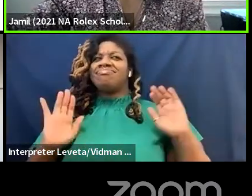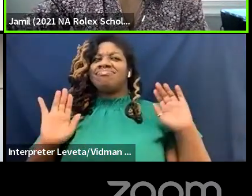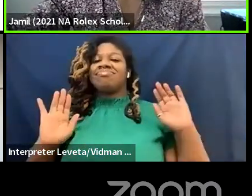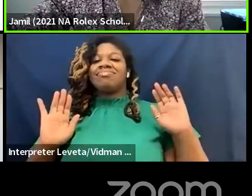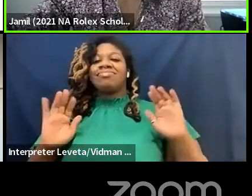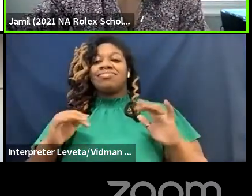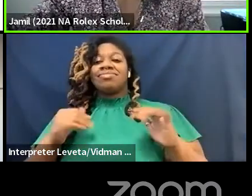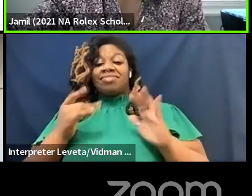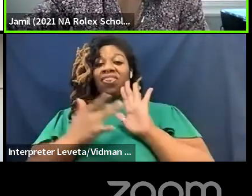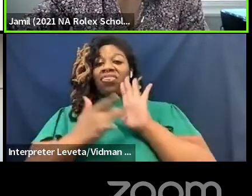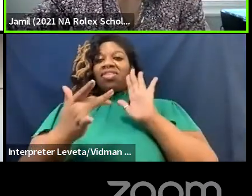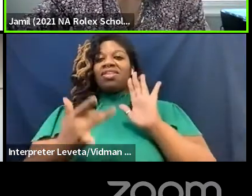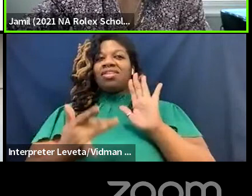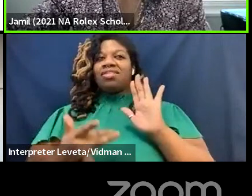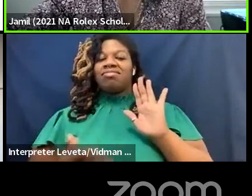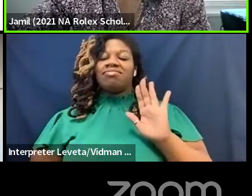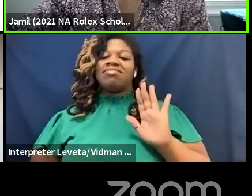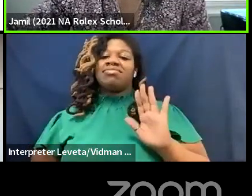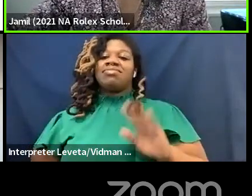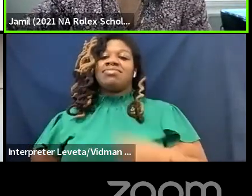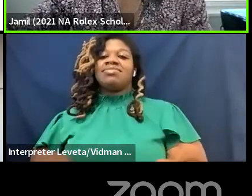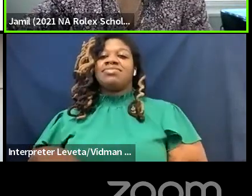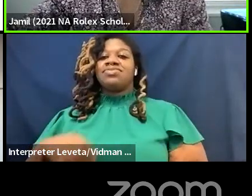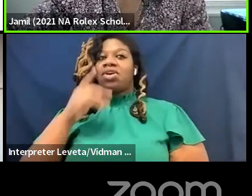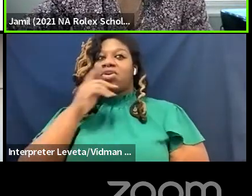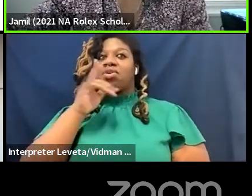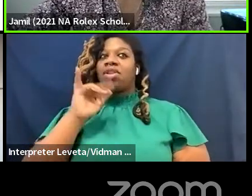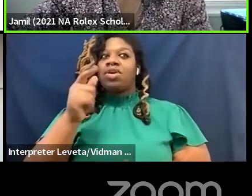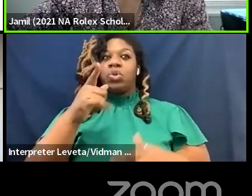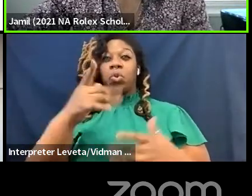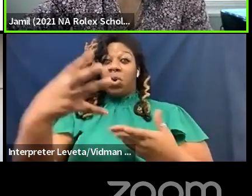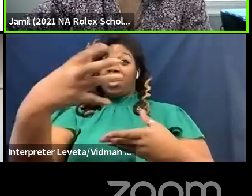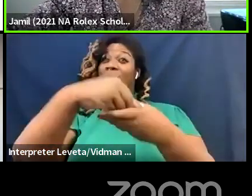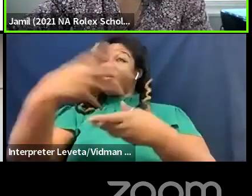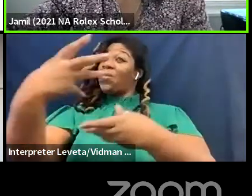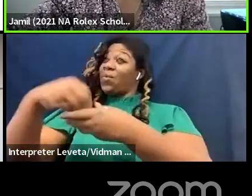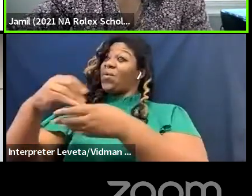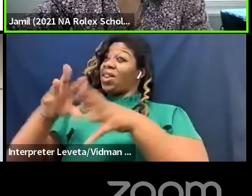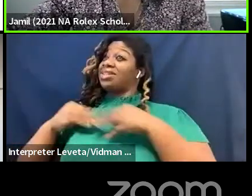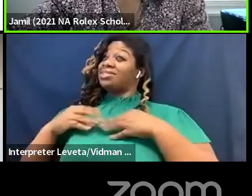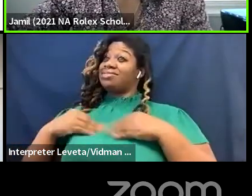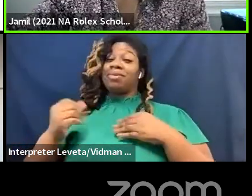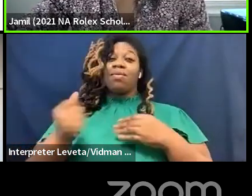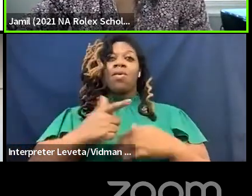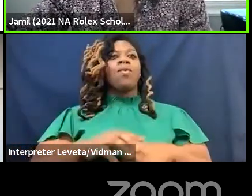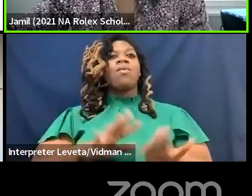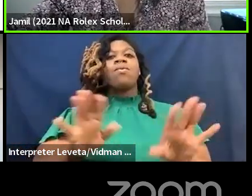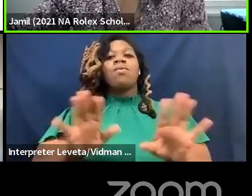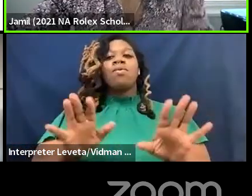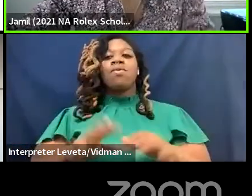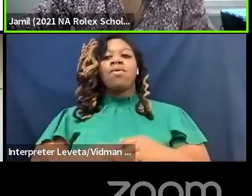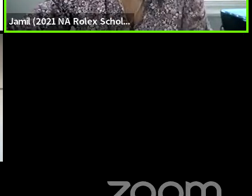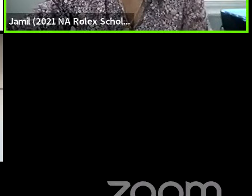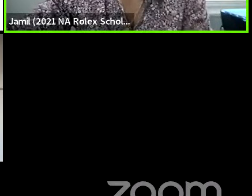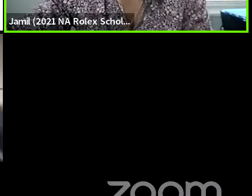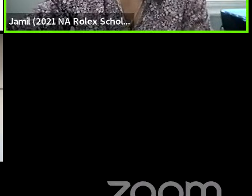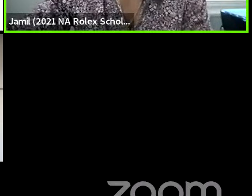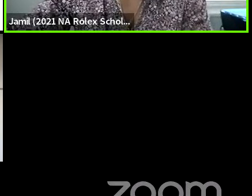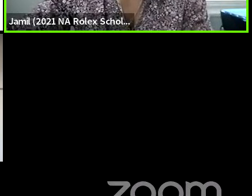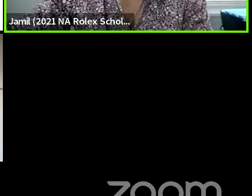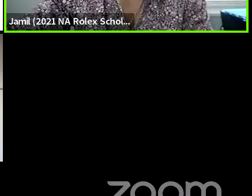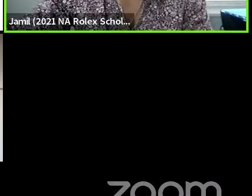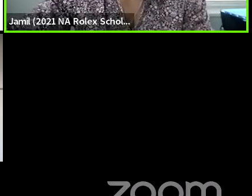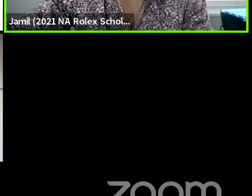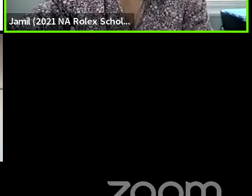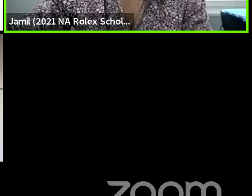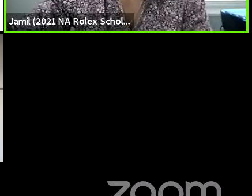make yourself look objective, you know, perhaps it's better that you instead take action and